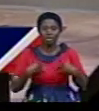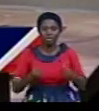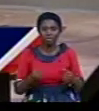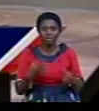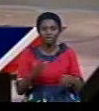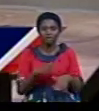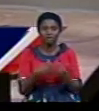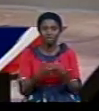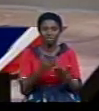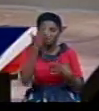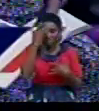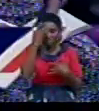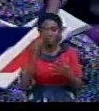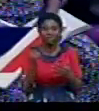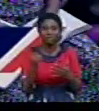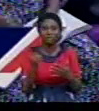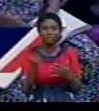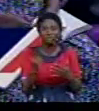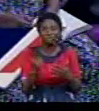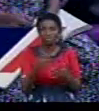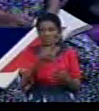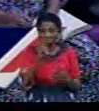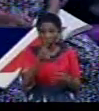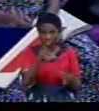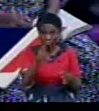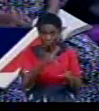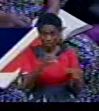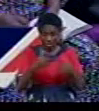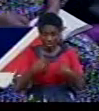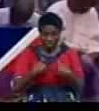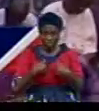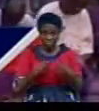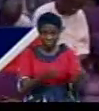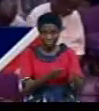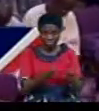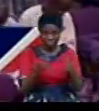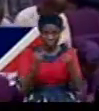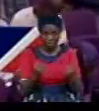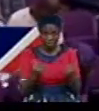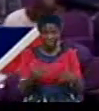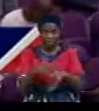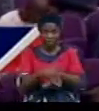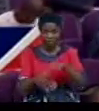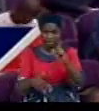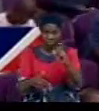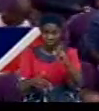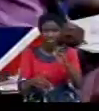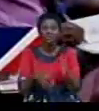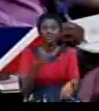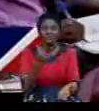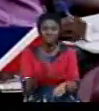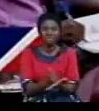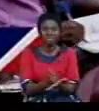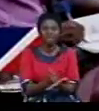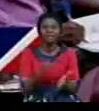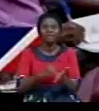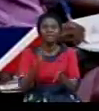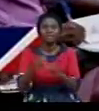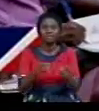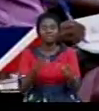anybody have in Dominion here tonight amen it is done